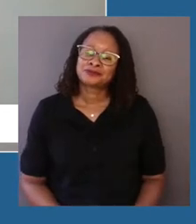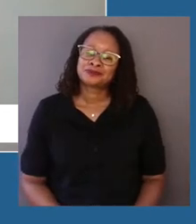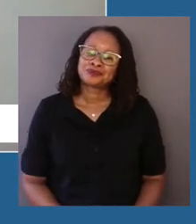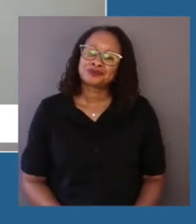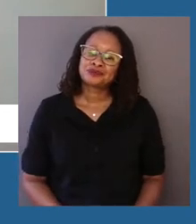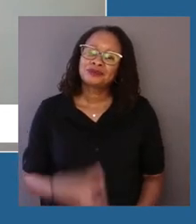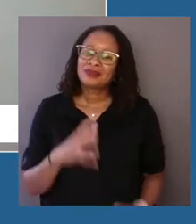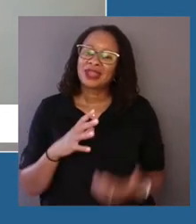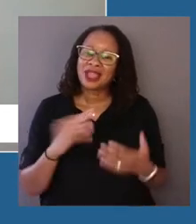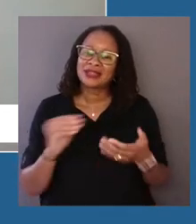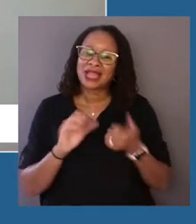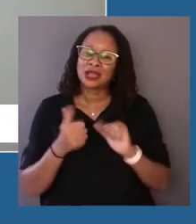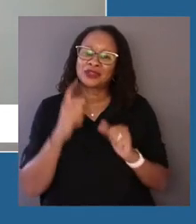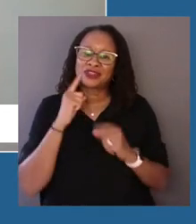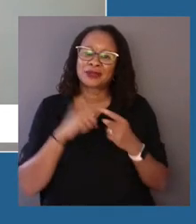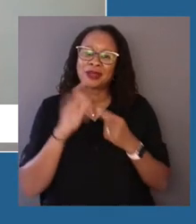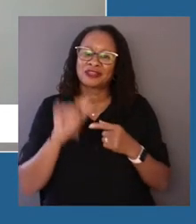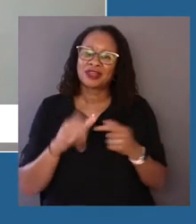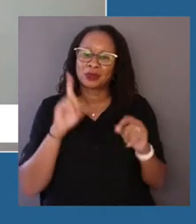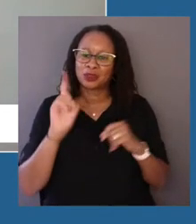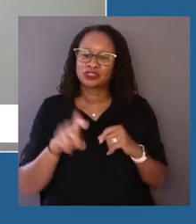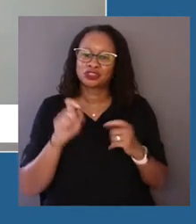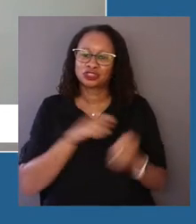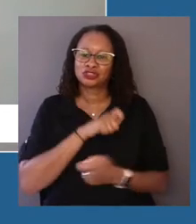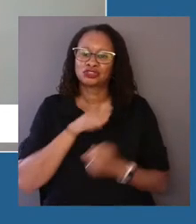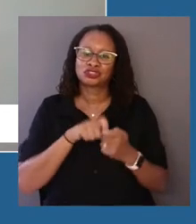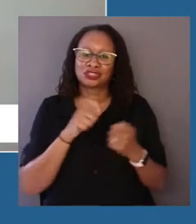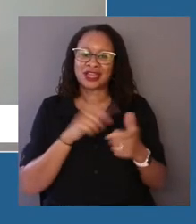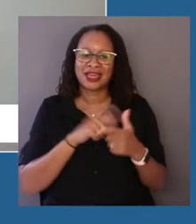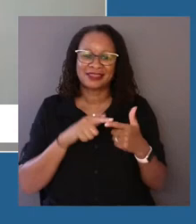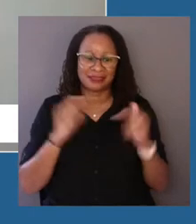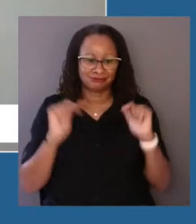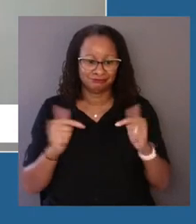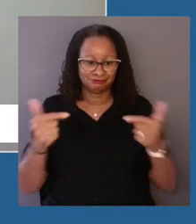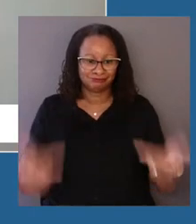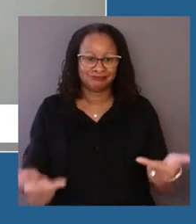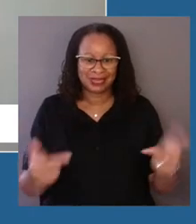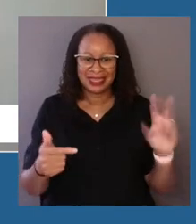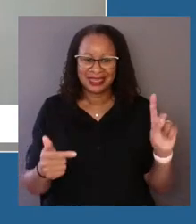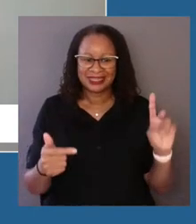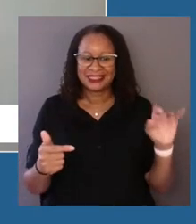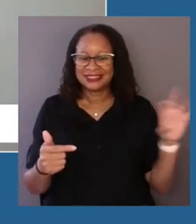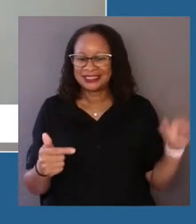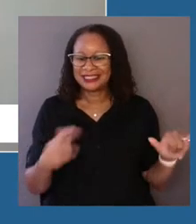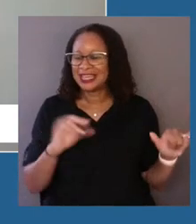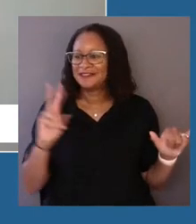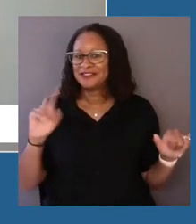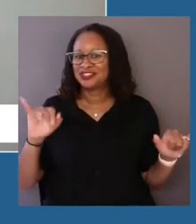question strategically? And then Vijay and Kizzy, I'll have related questions for each of you.